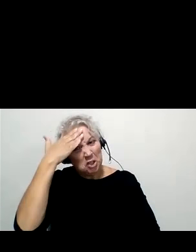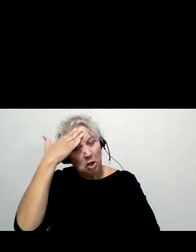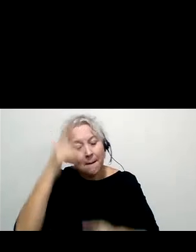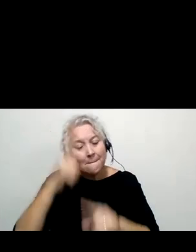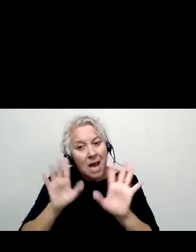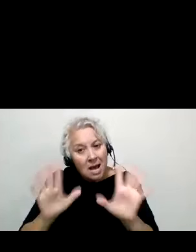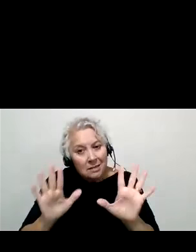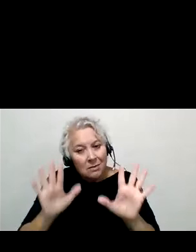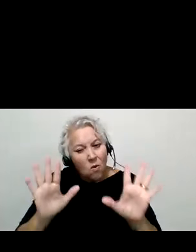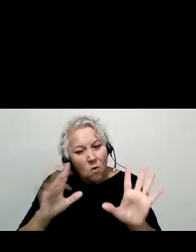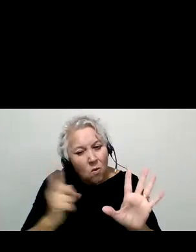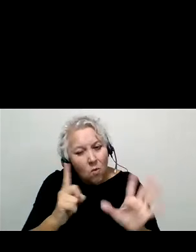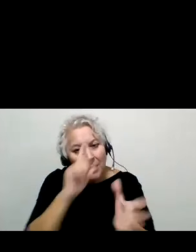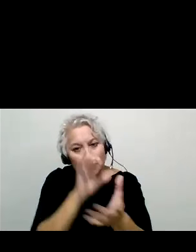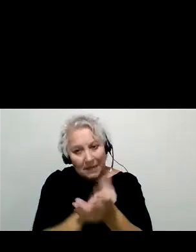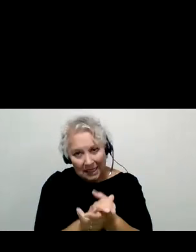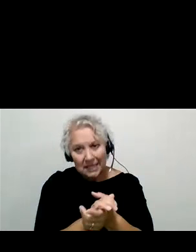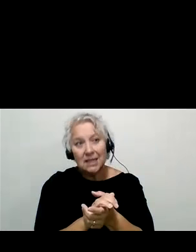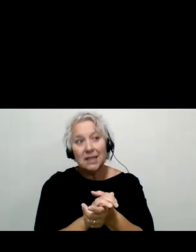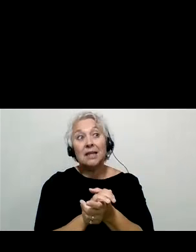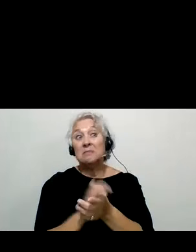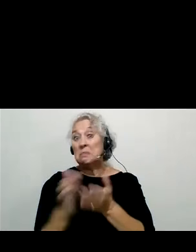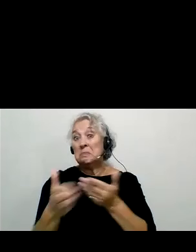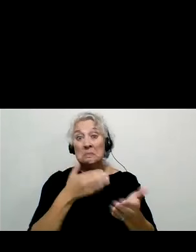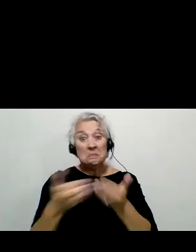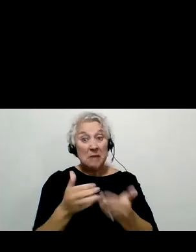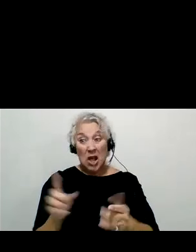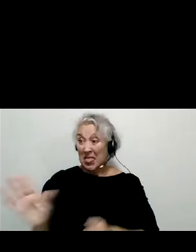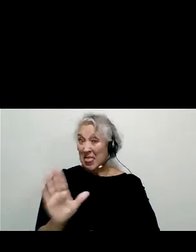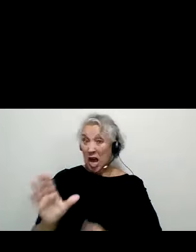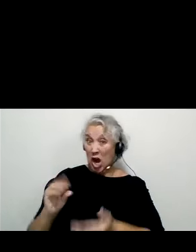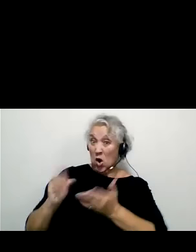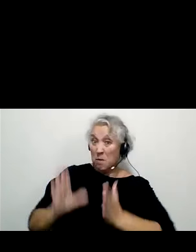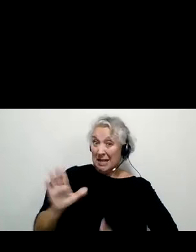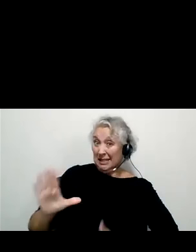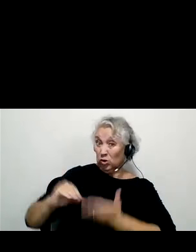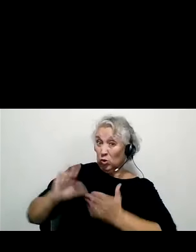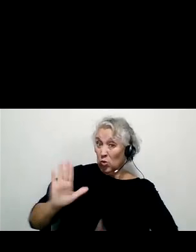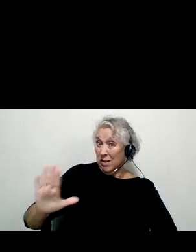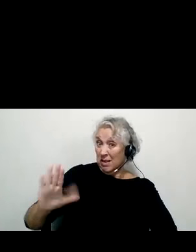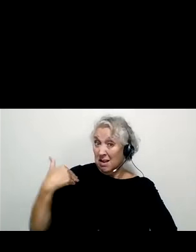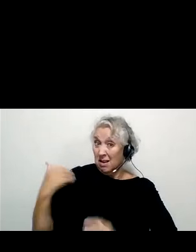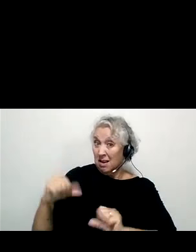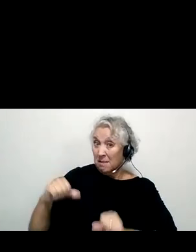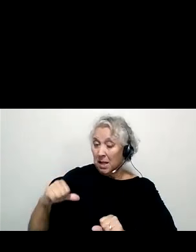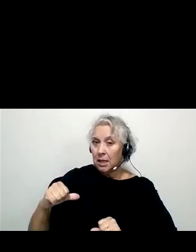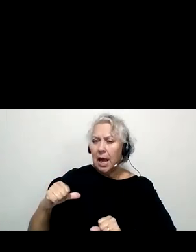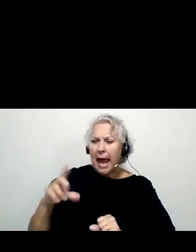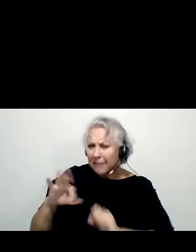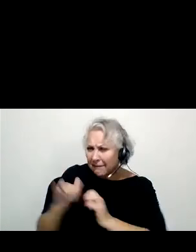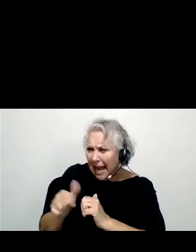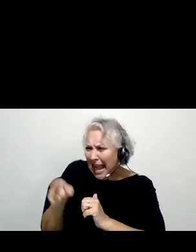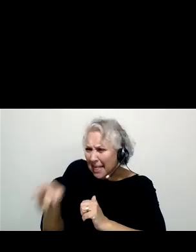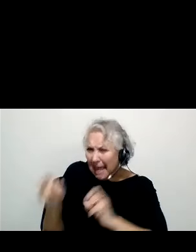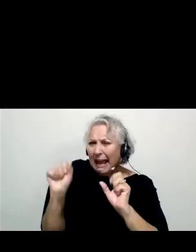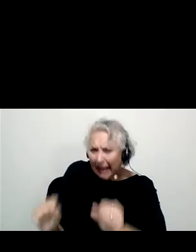always believed that regardless of the student's ability, we need to find ways for the student to be able